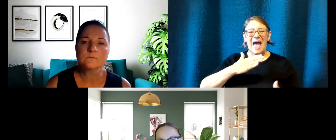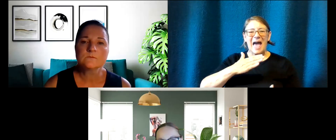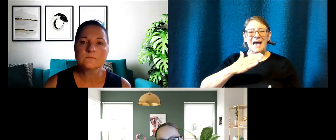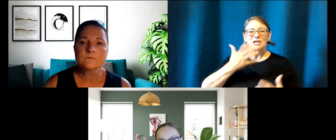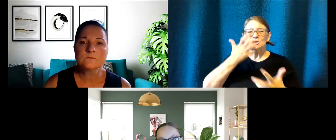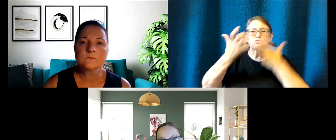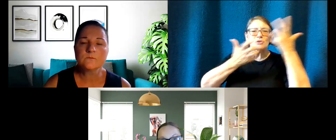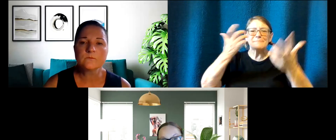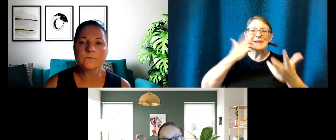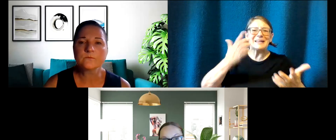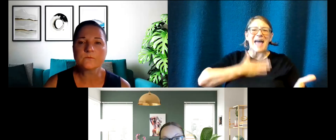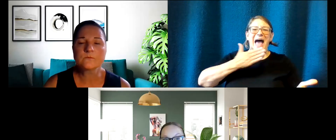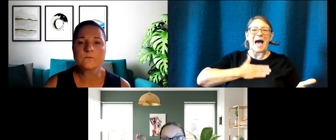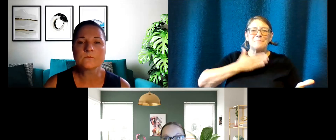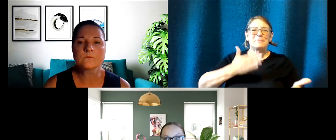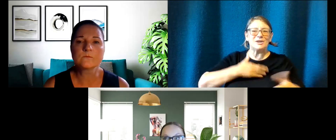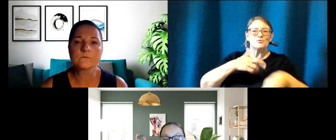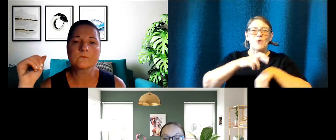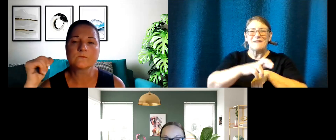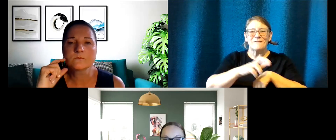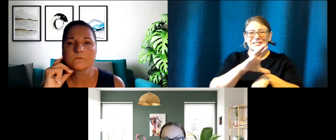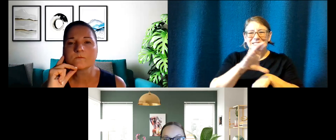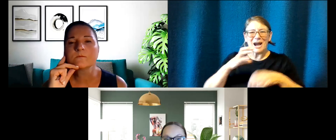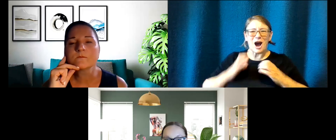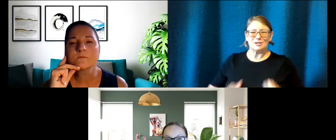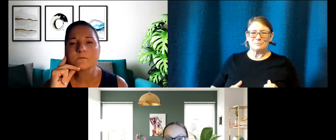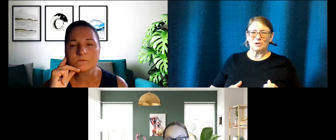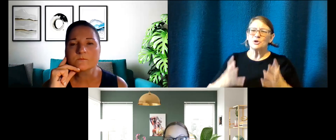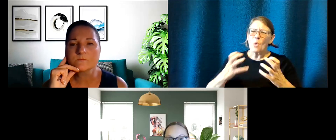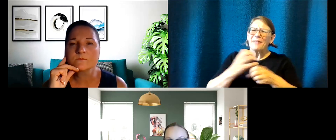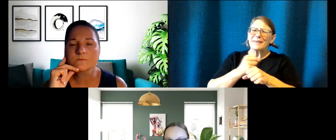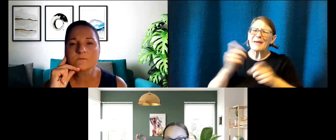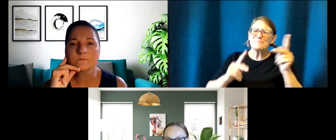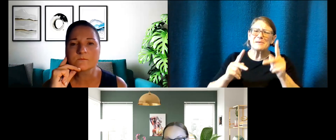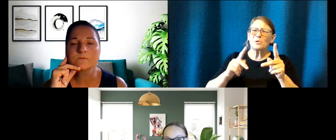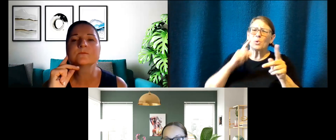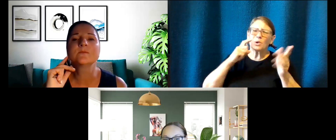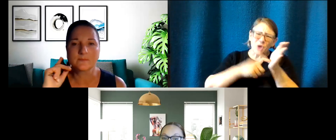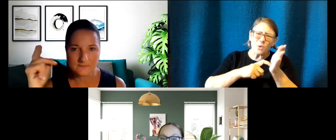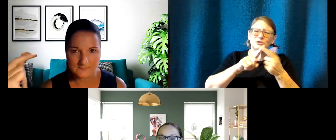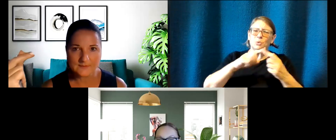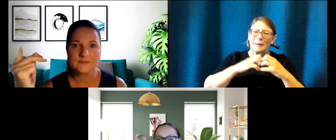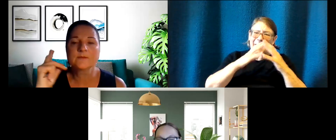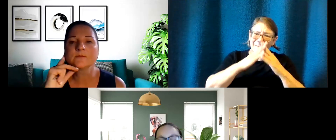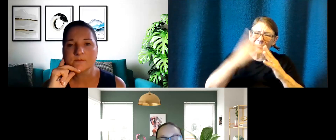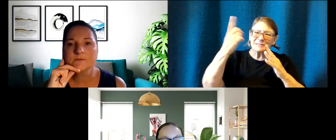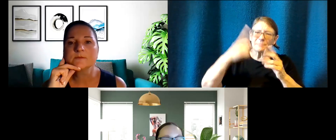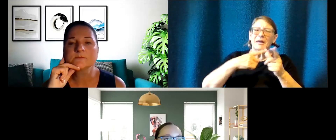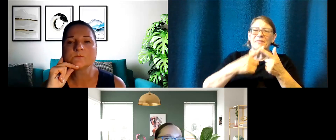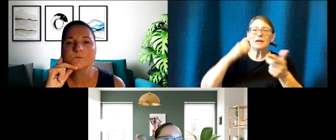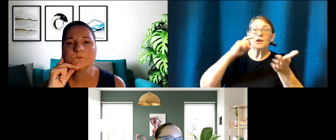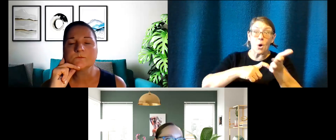And what it really means is getting the people that will notice to implement something, and then there's that waterfall